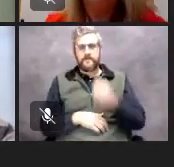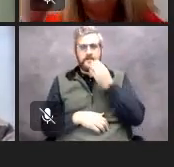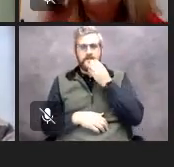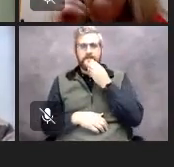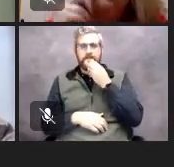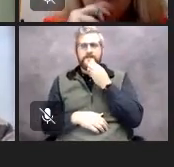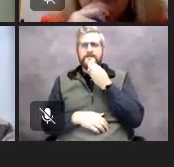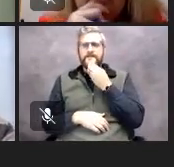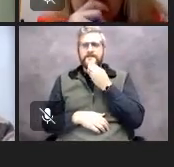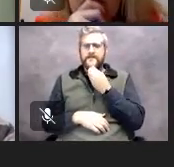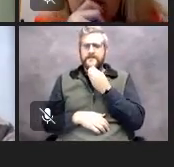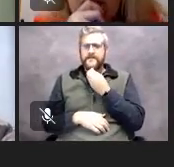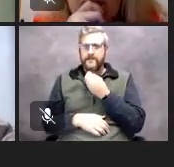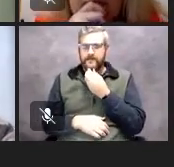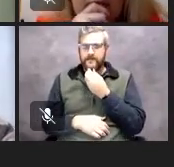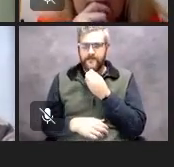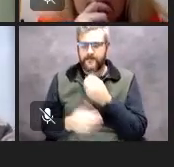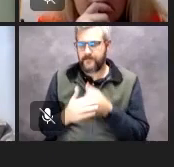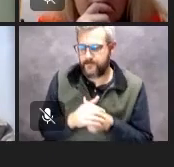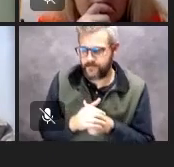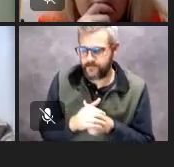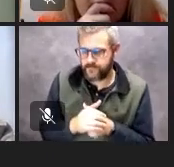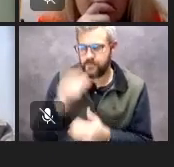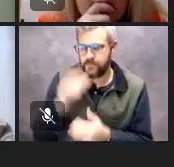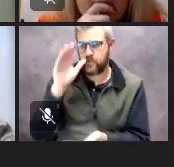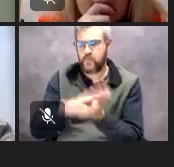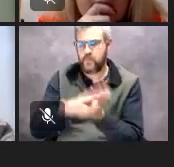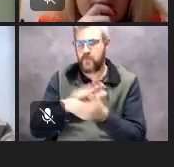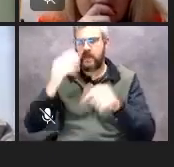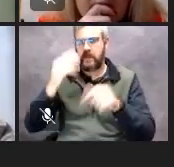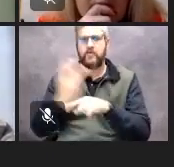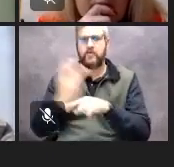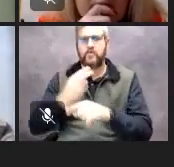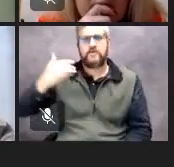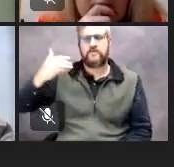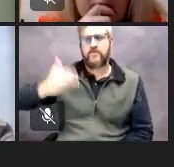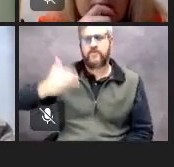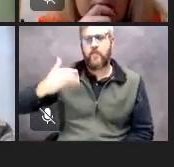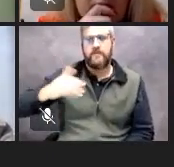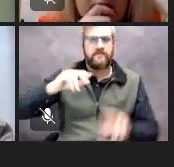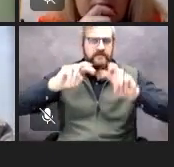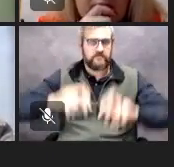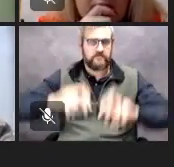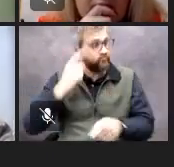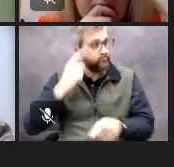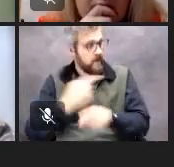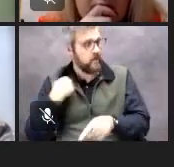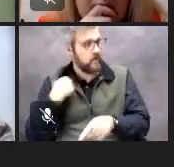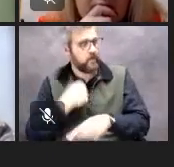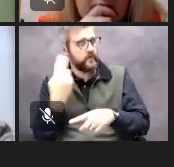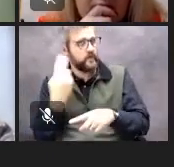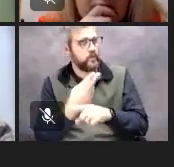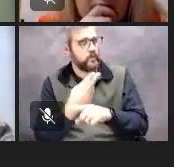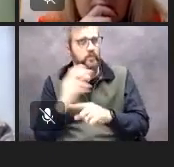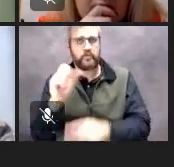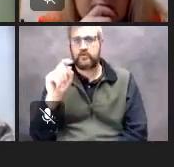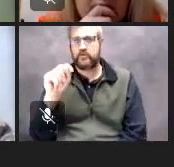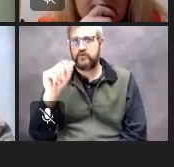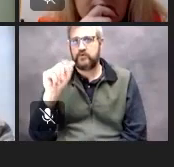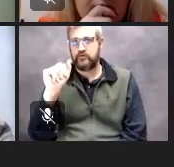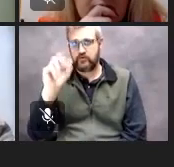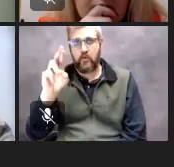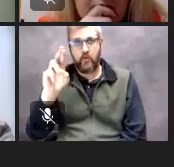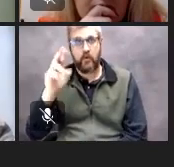schools do use more of your interim or your formative assessments to do that type of work. Yeah, we use STAR, which is a,